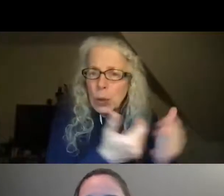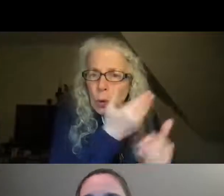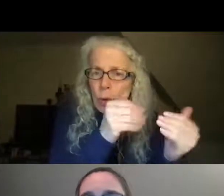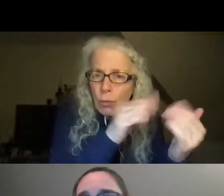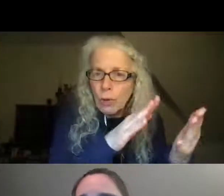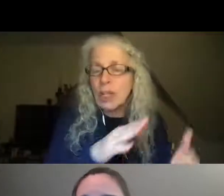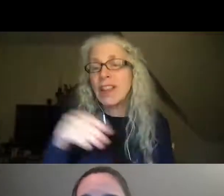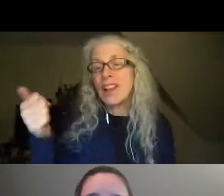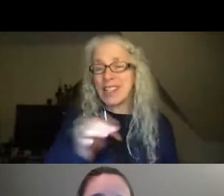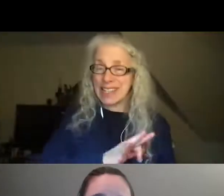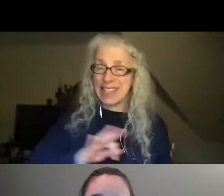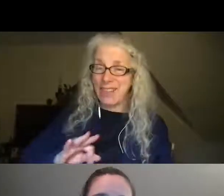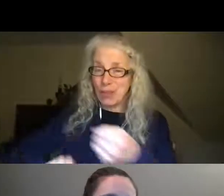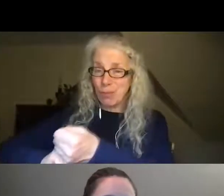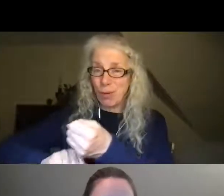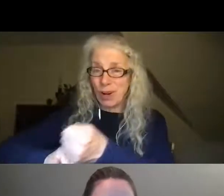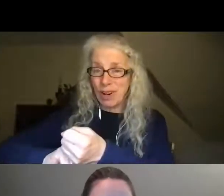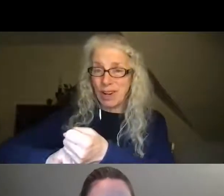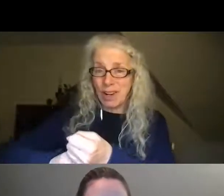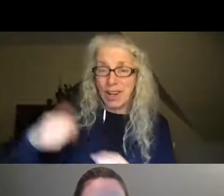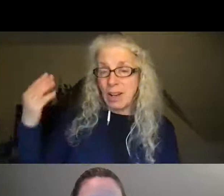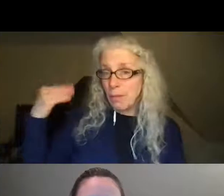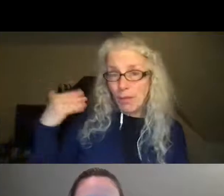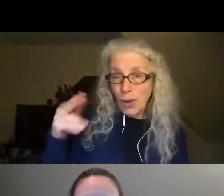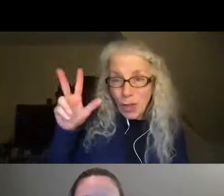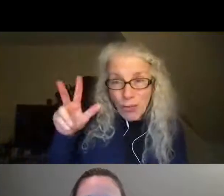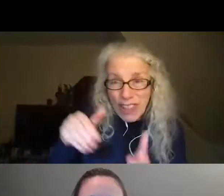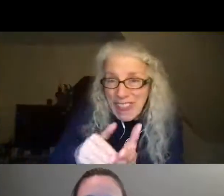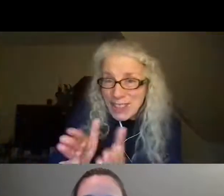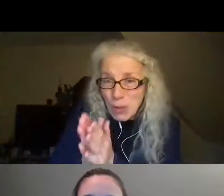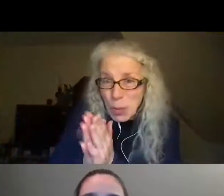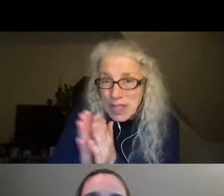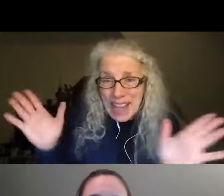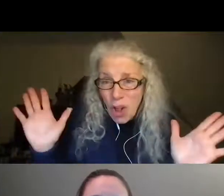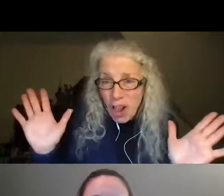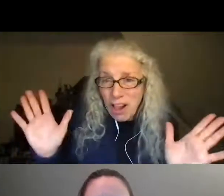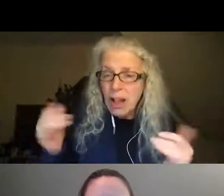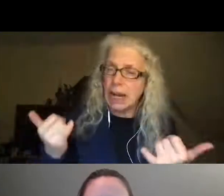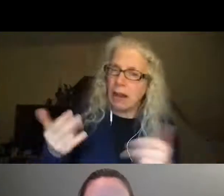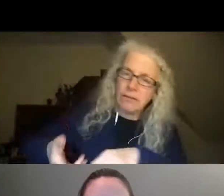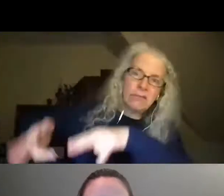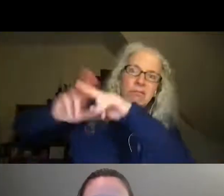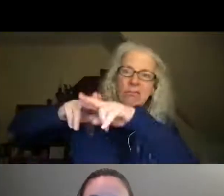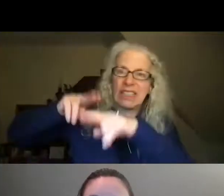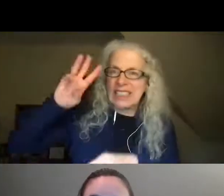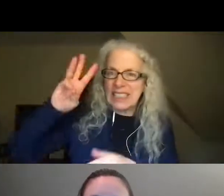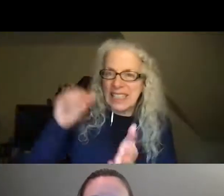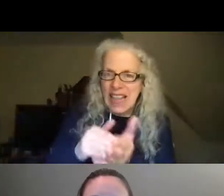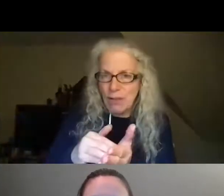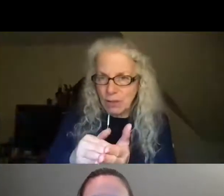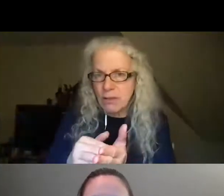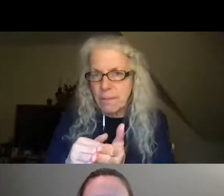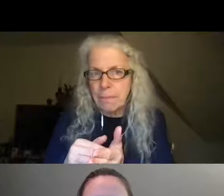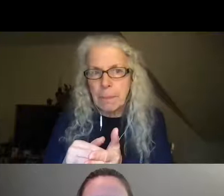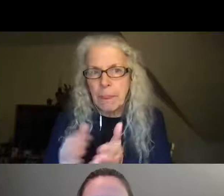what I said in the beginning, starting at less than 3,000 requests annually and now being at 6,000 or more, it's